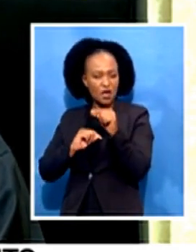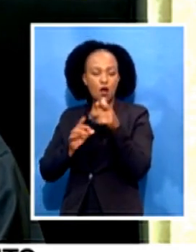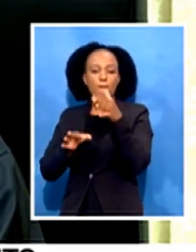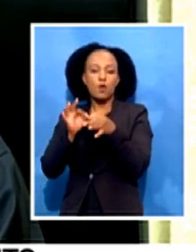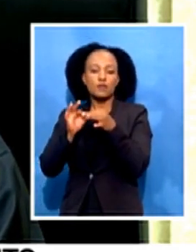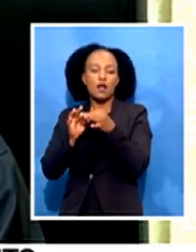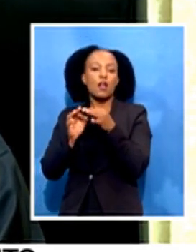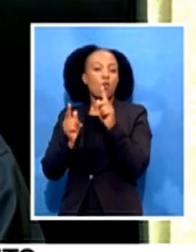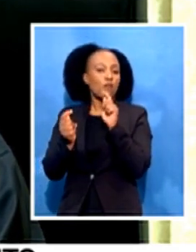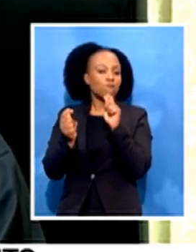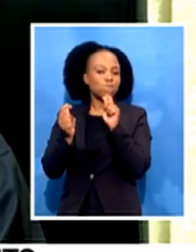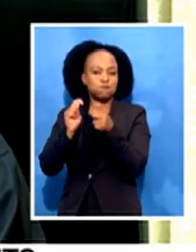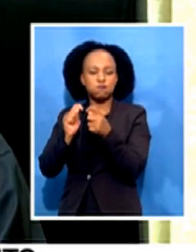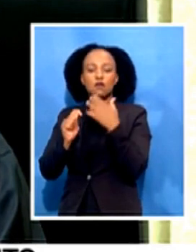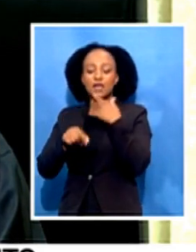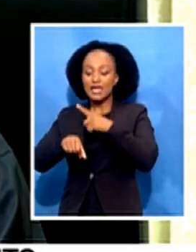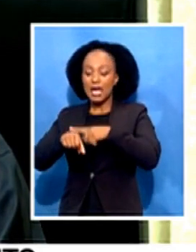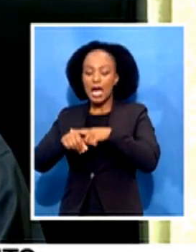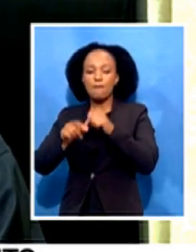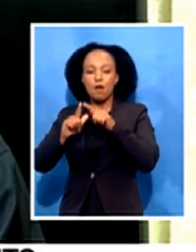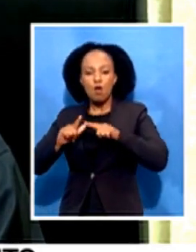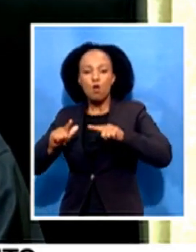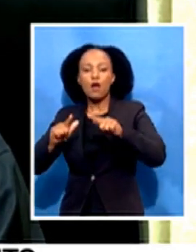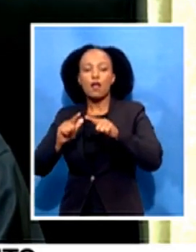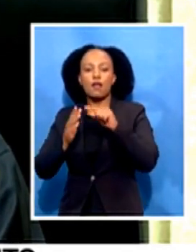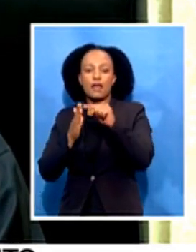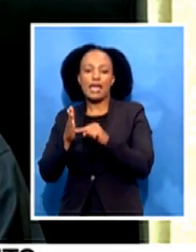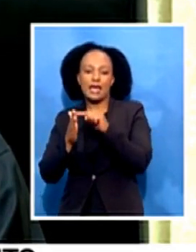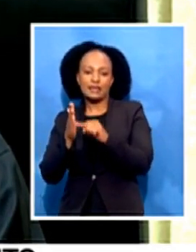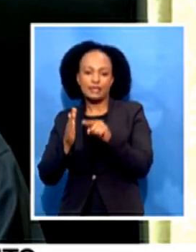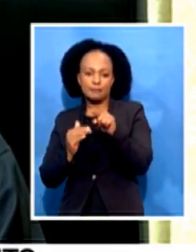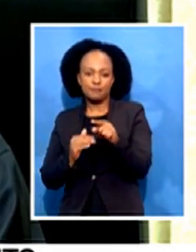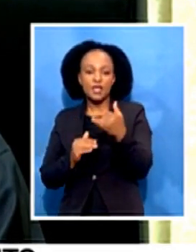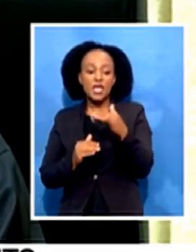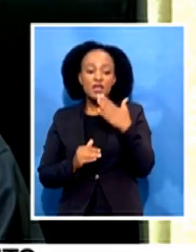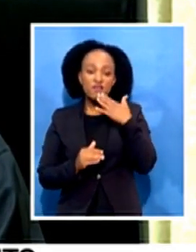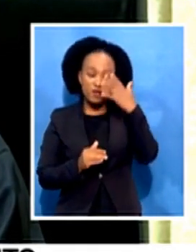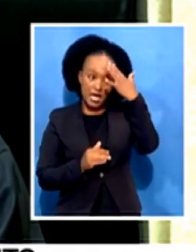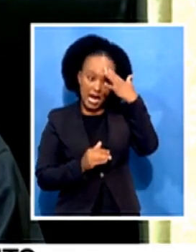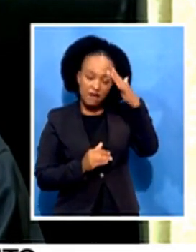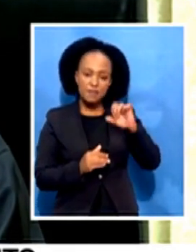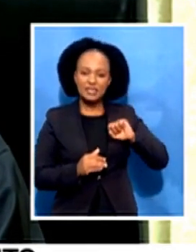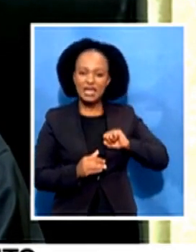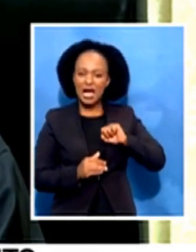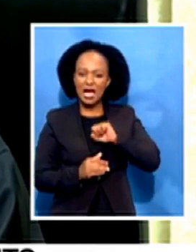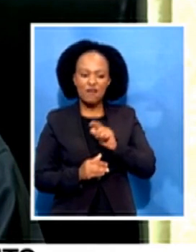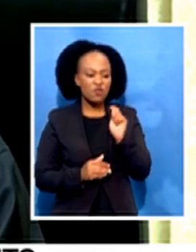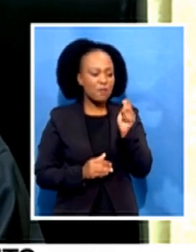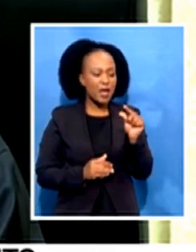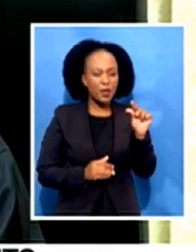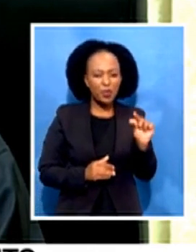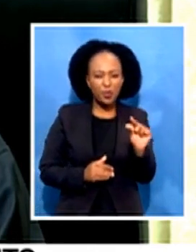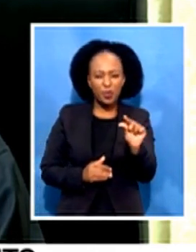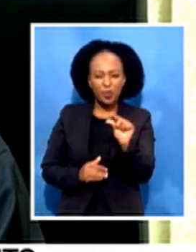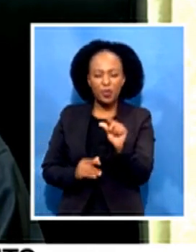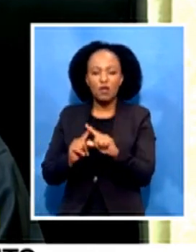election. Underpaying public servants will simply spare a brain drain of highly sought-after doctors,